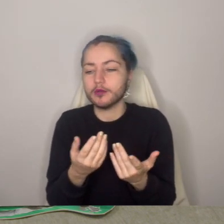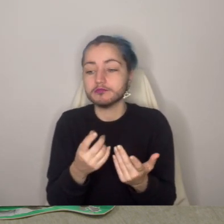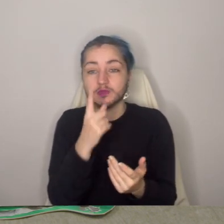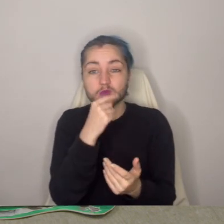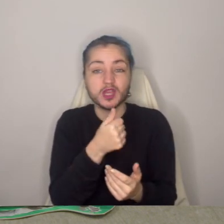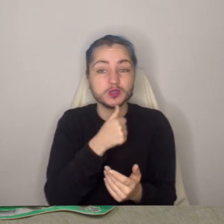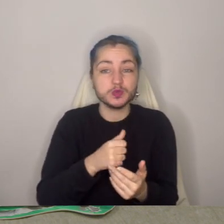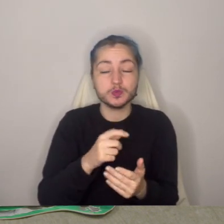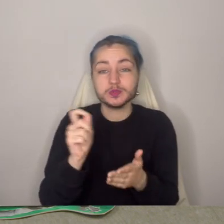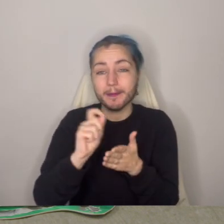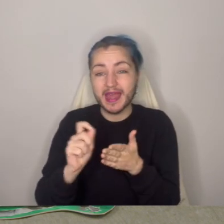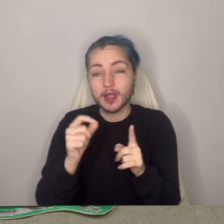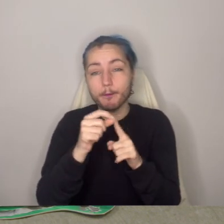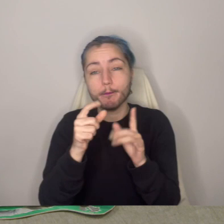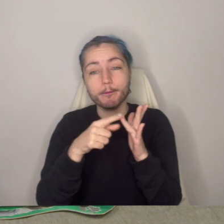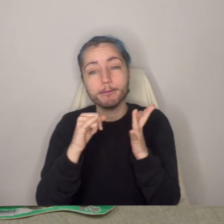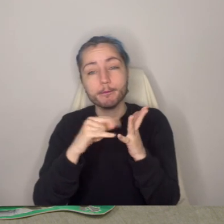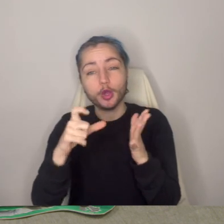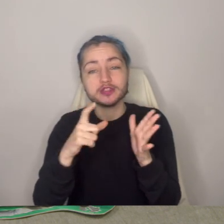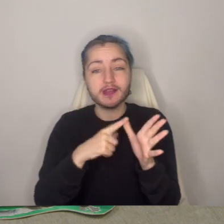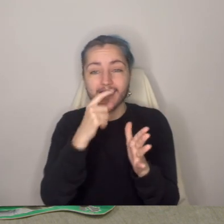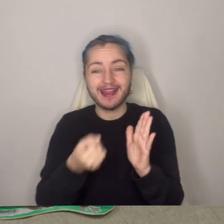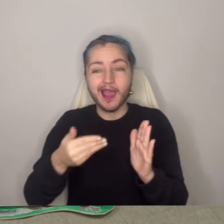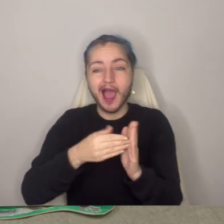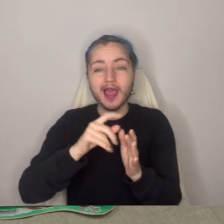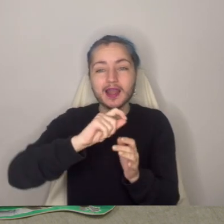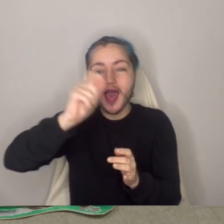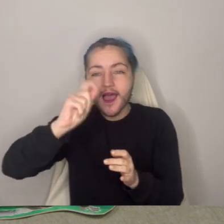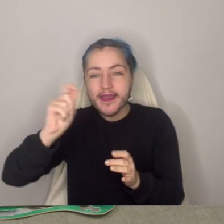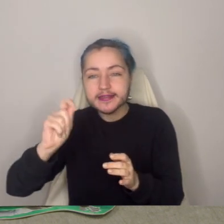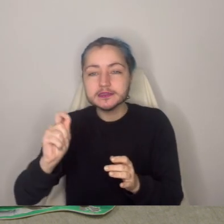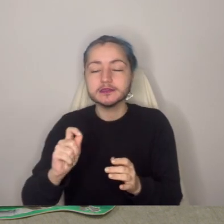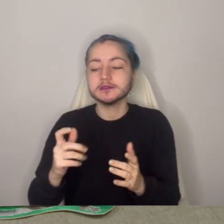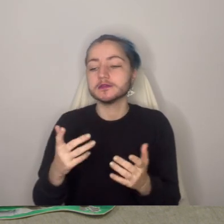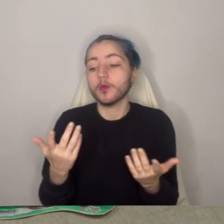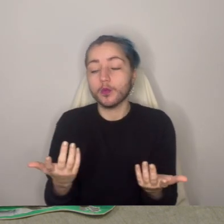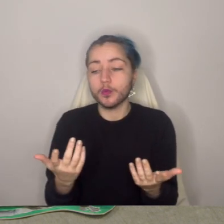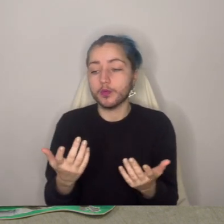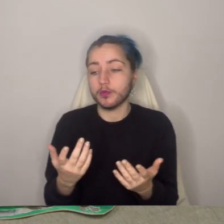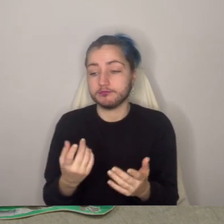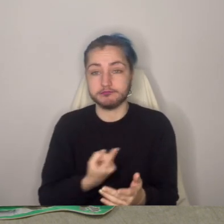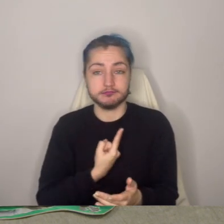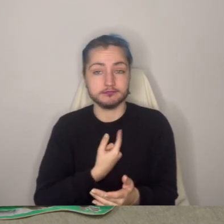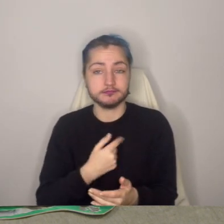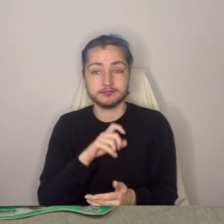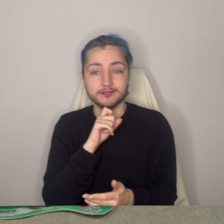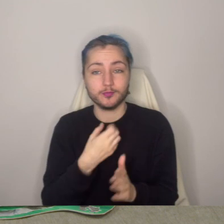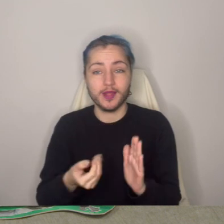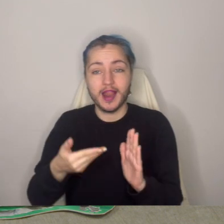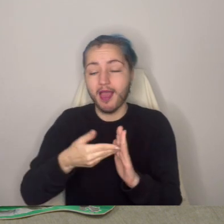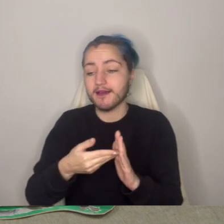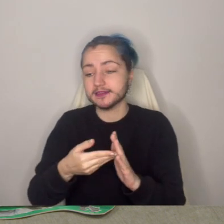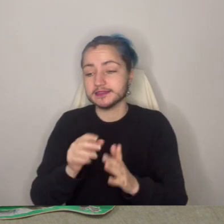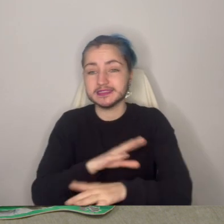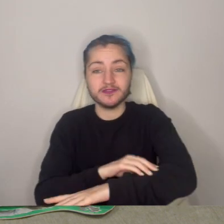Posca pen to create some lines, or I'm going to be using